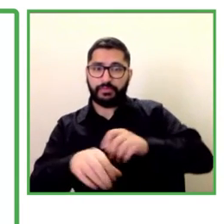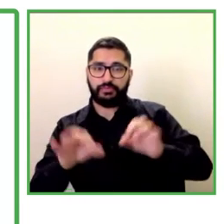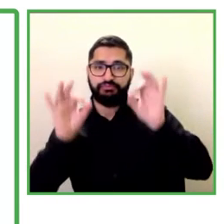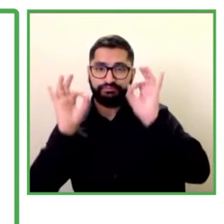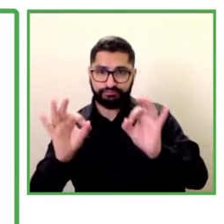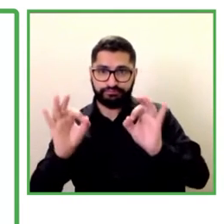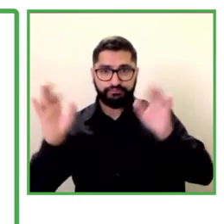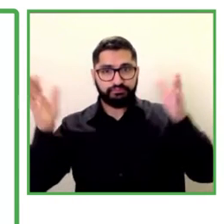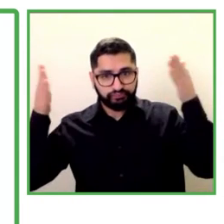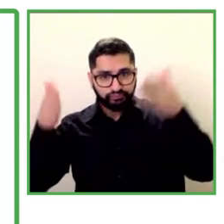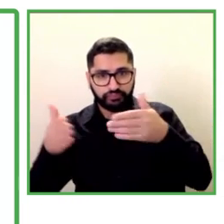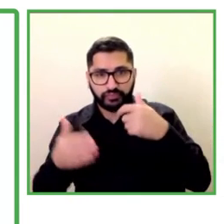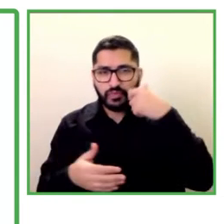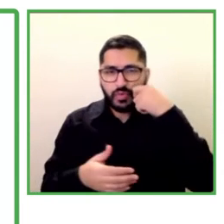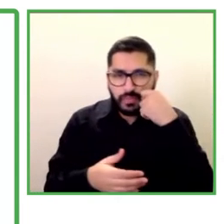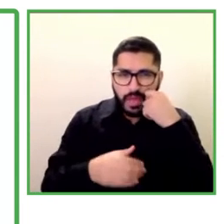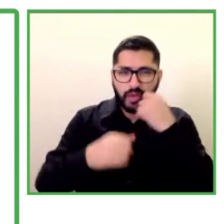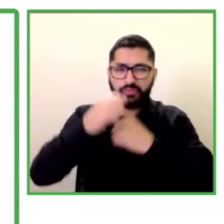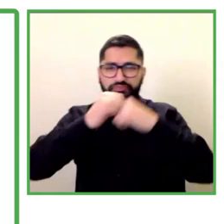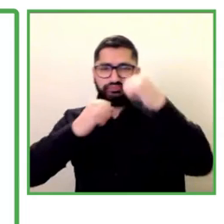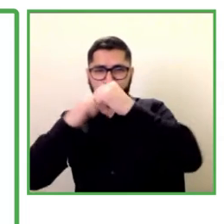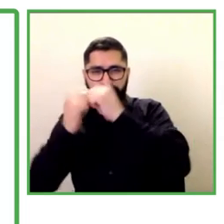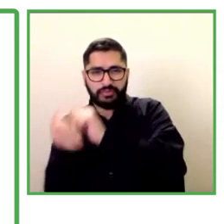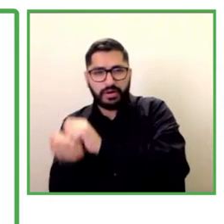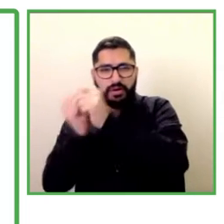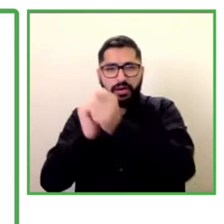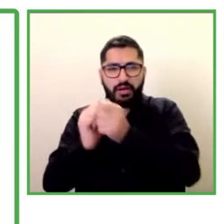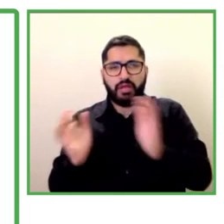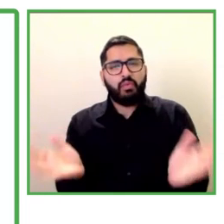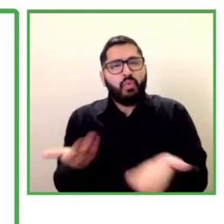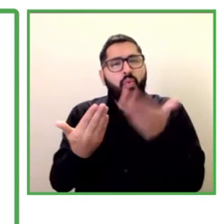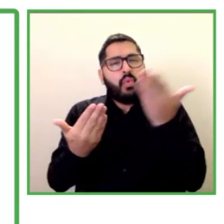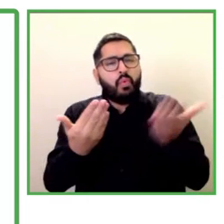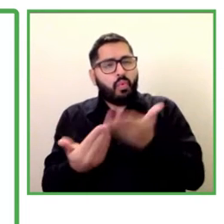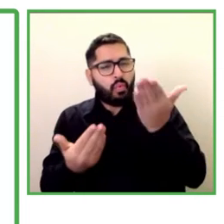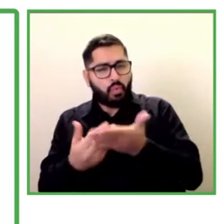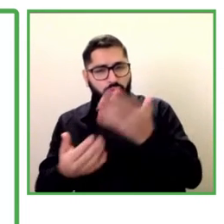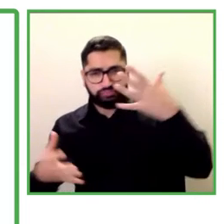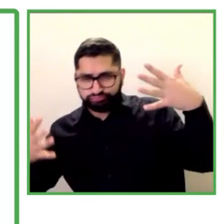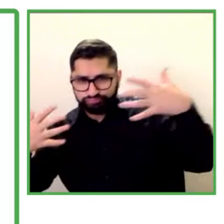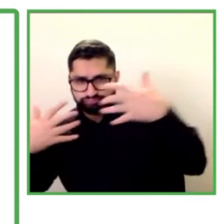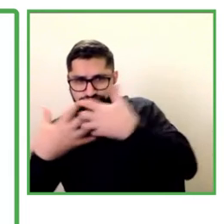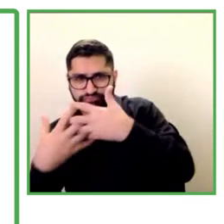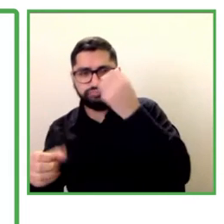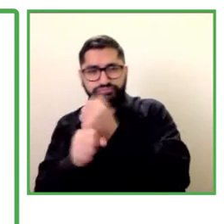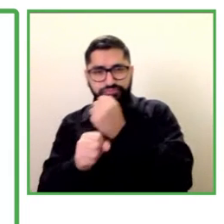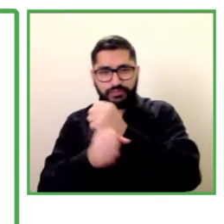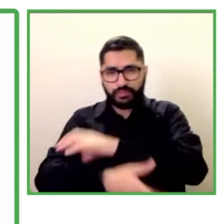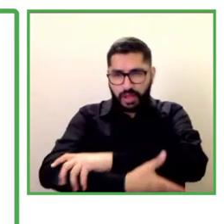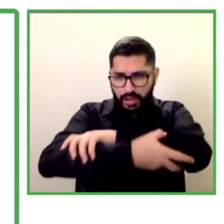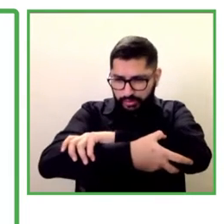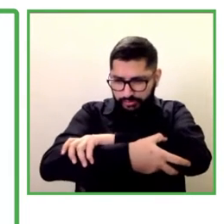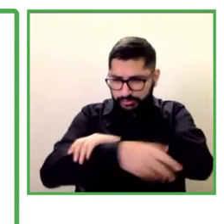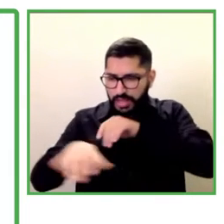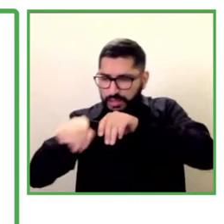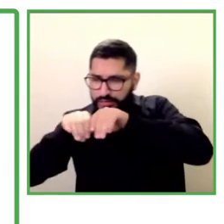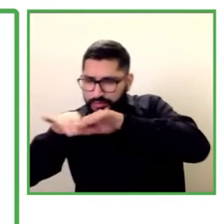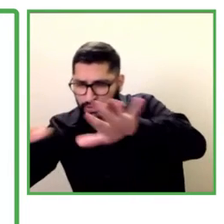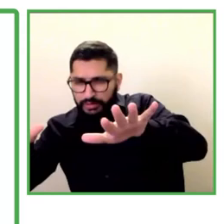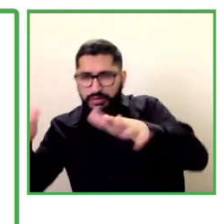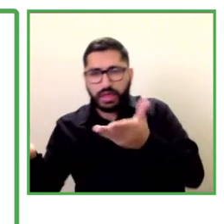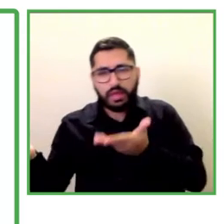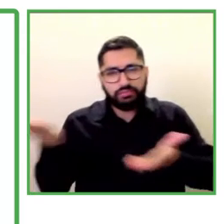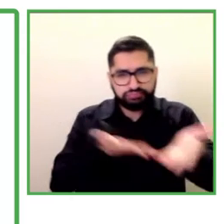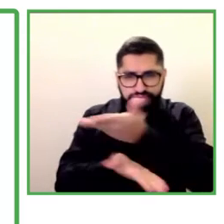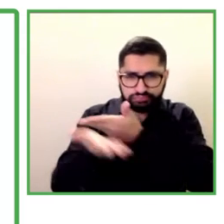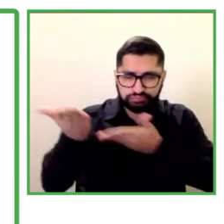the strategic alliances are, of course, hugely important, and with international